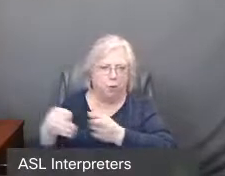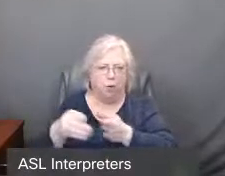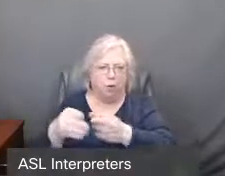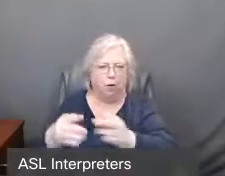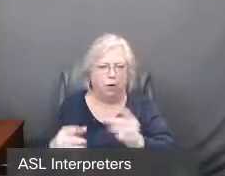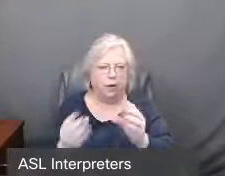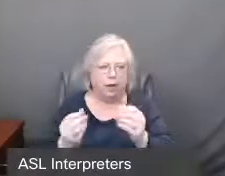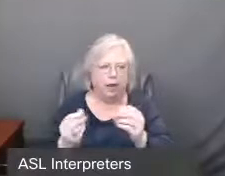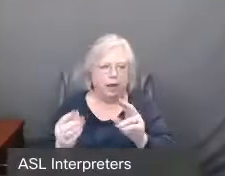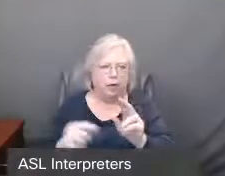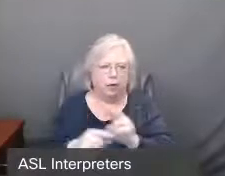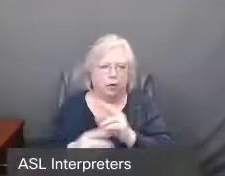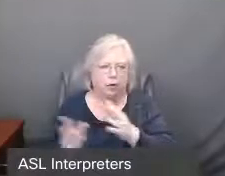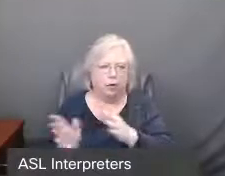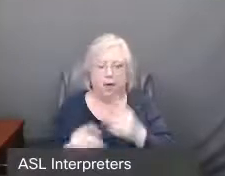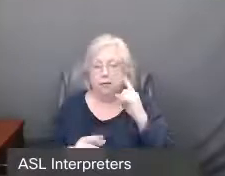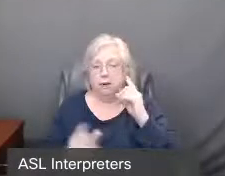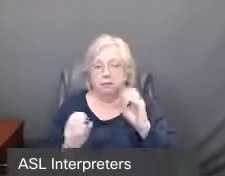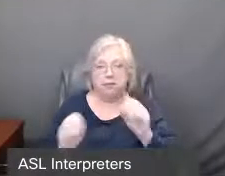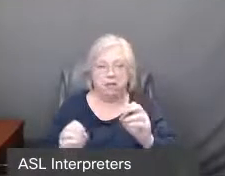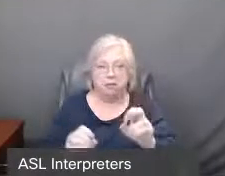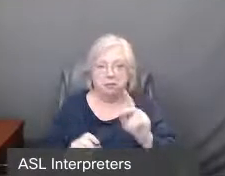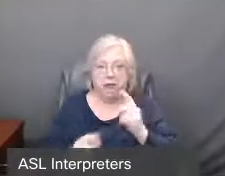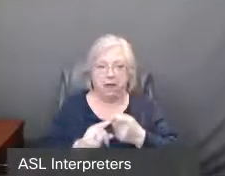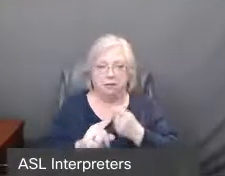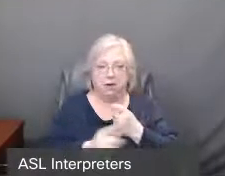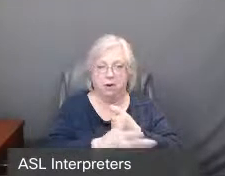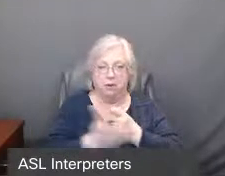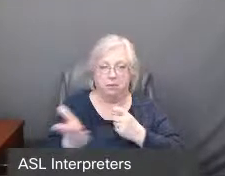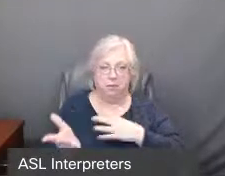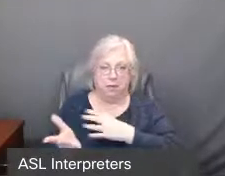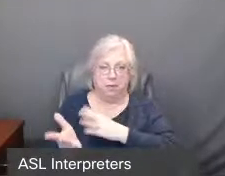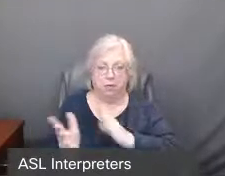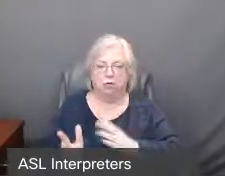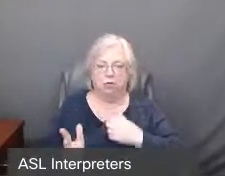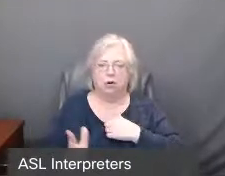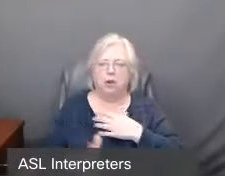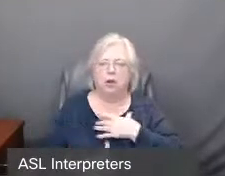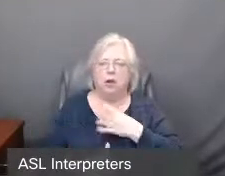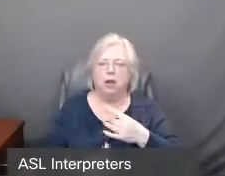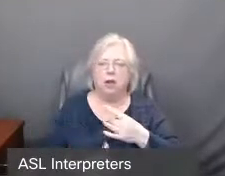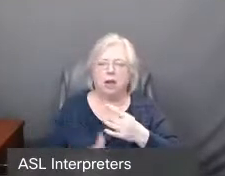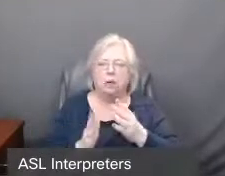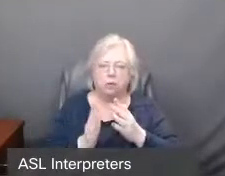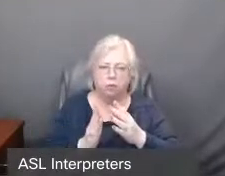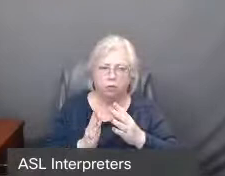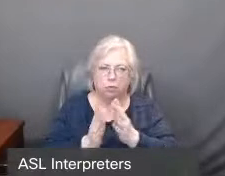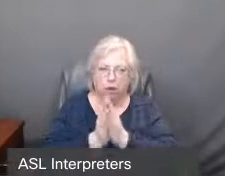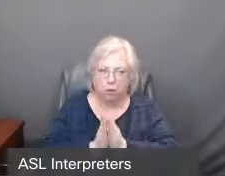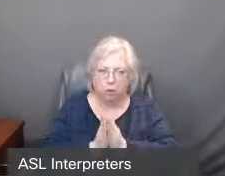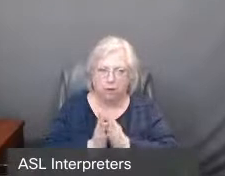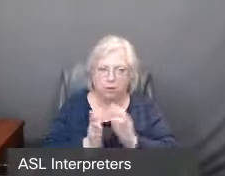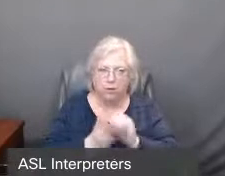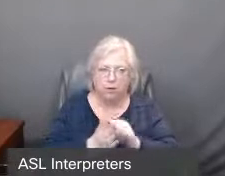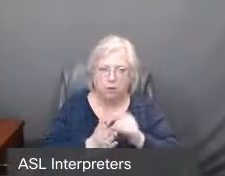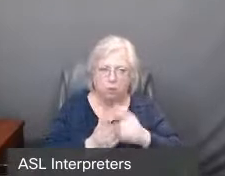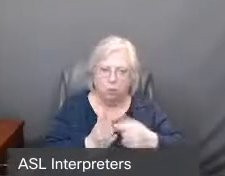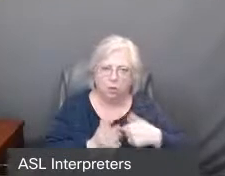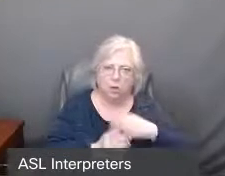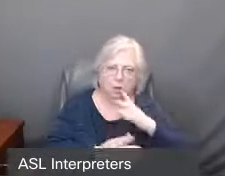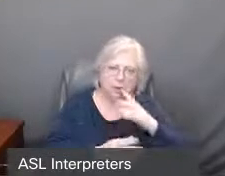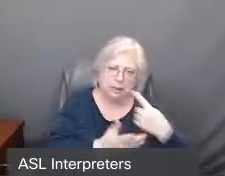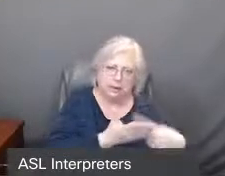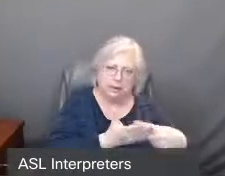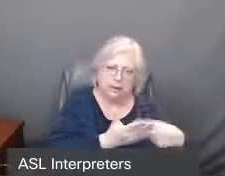back from any of the commissioners. I would like to request that we, in sticking with what we talked about last